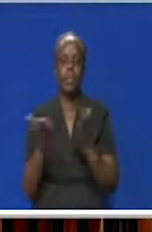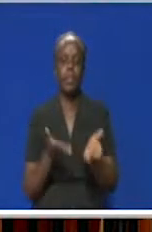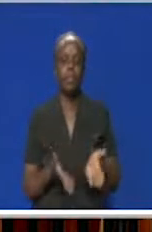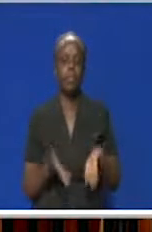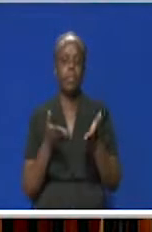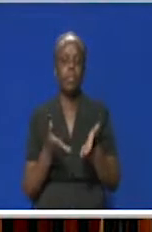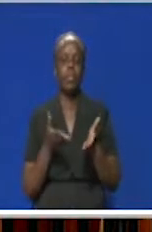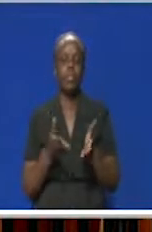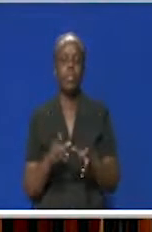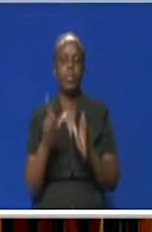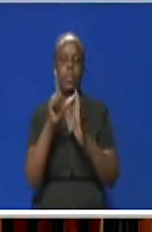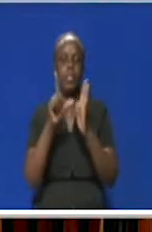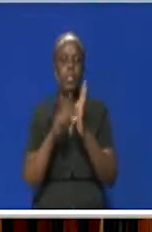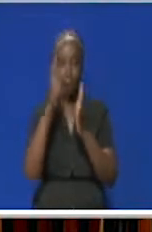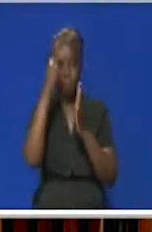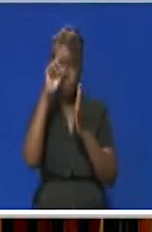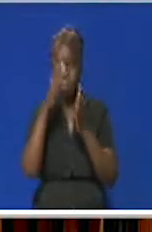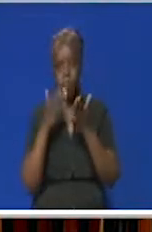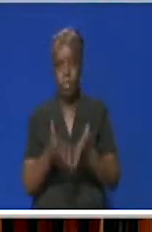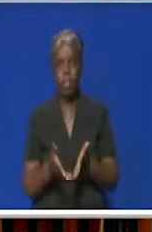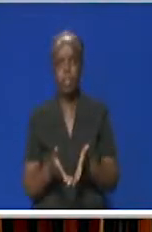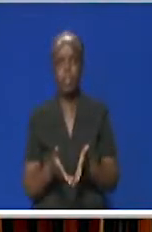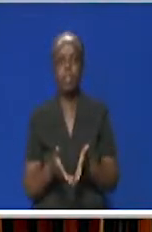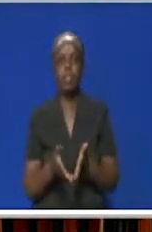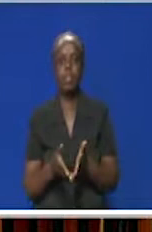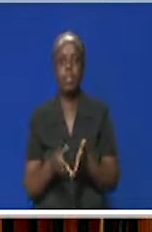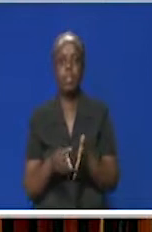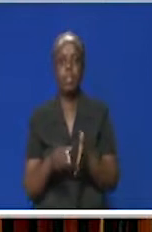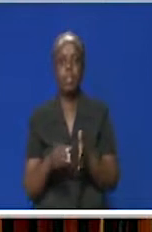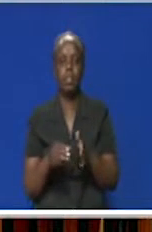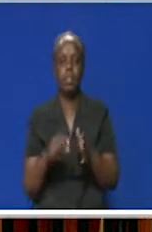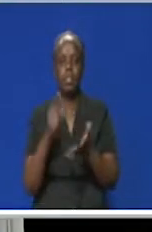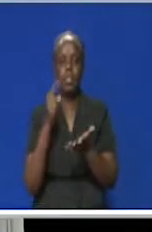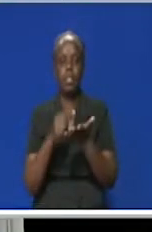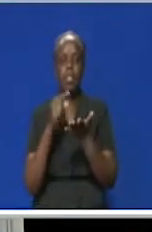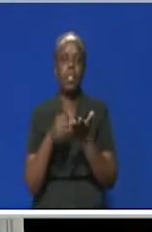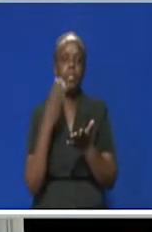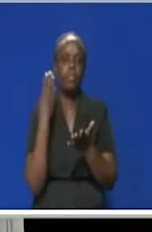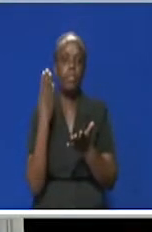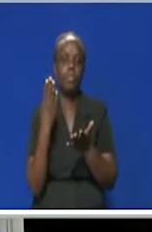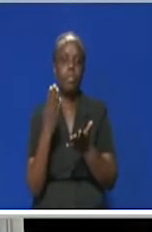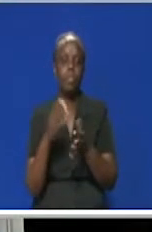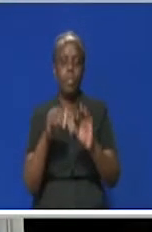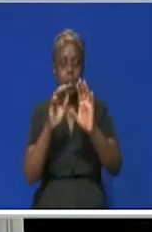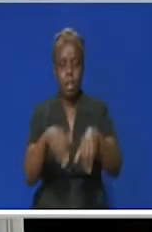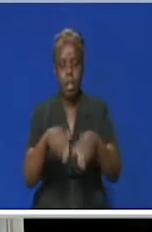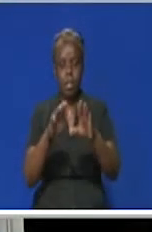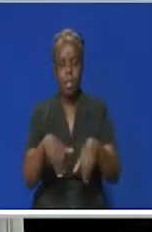welcome to our lesson for today. This is grade 4 agriculture.